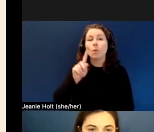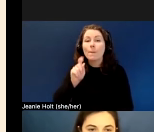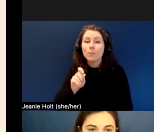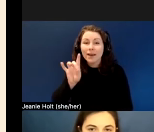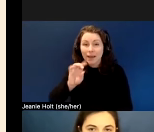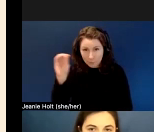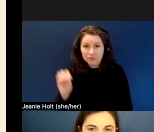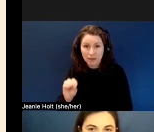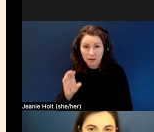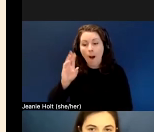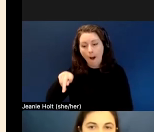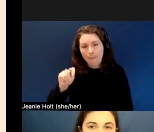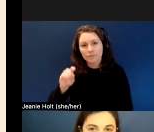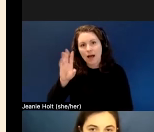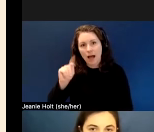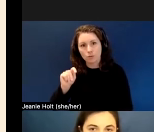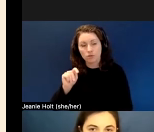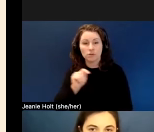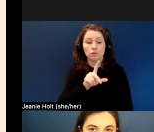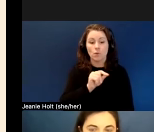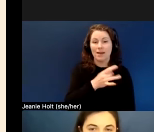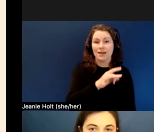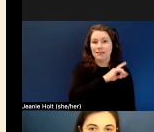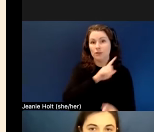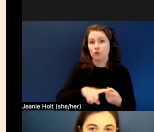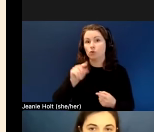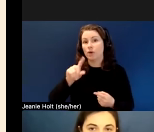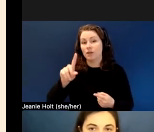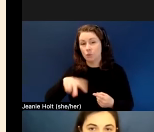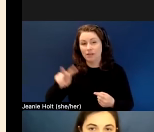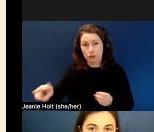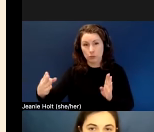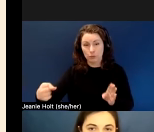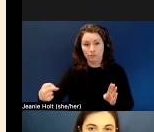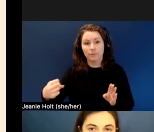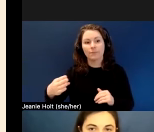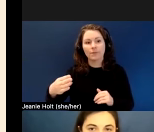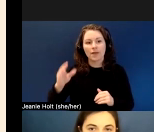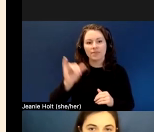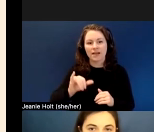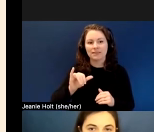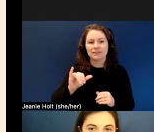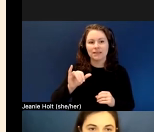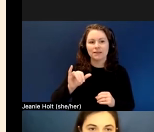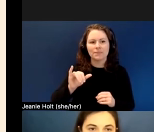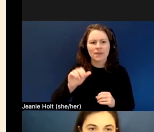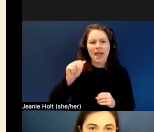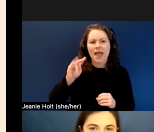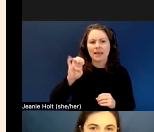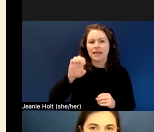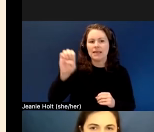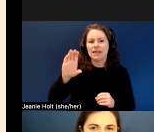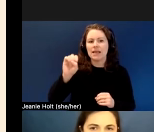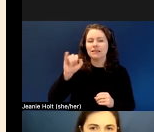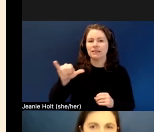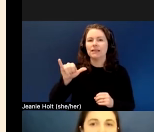1.8% from about 2018 to 2022. And that's the Annie Casey Foundation Kids Count